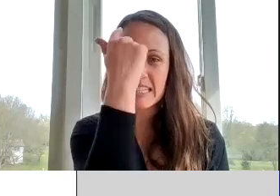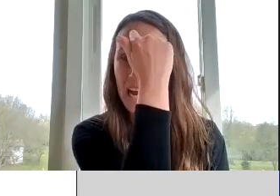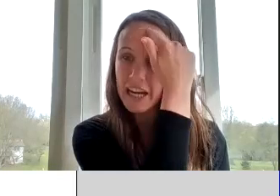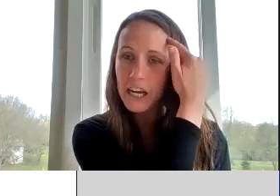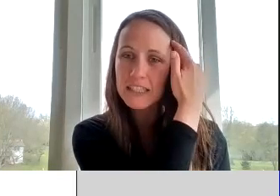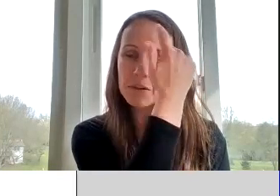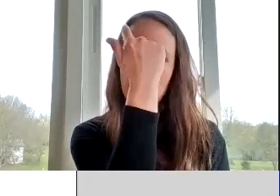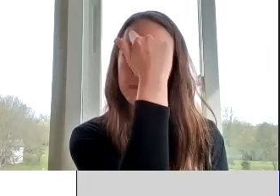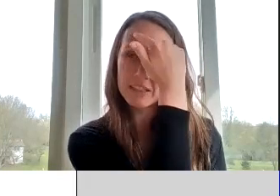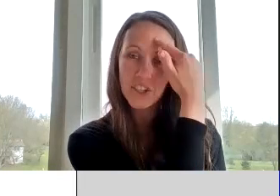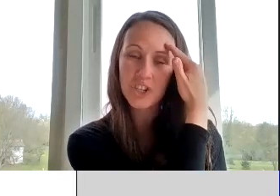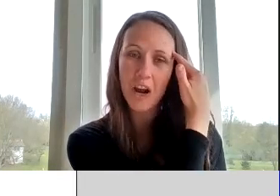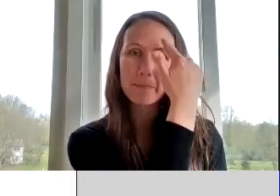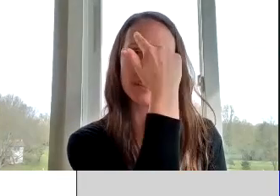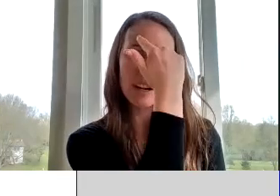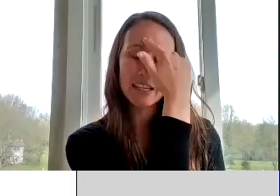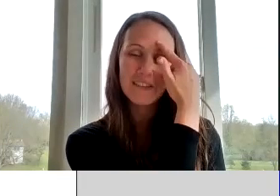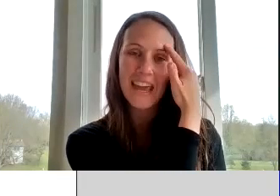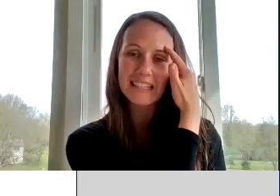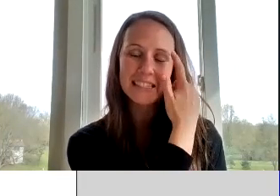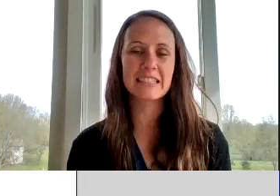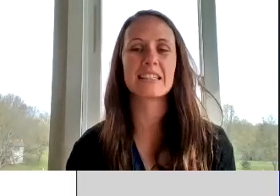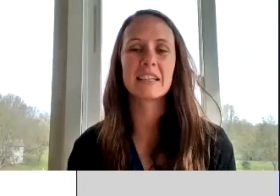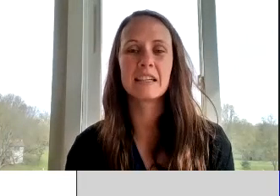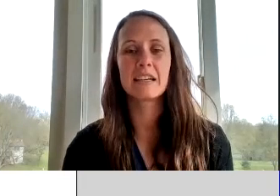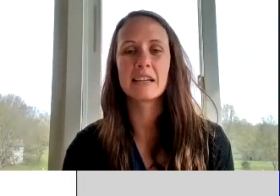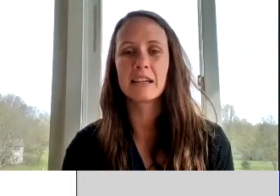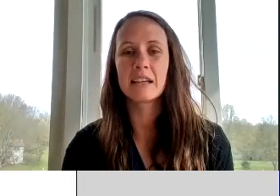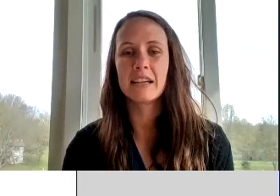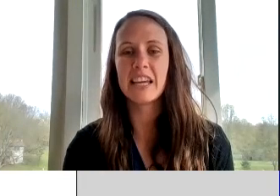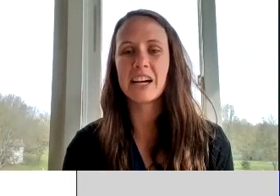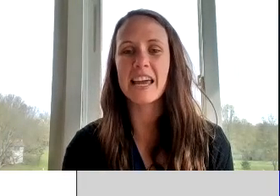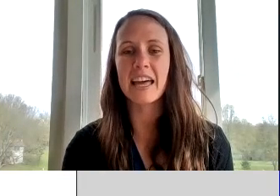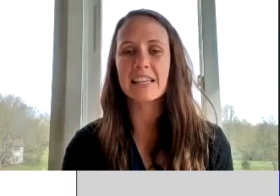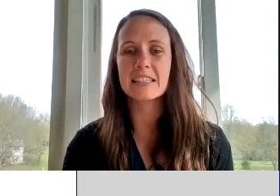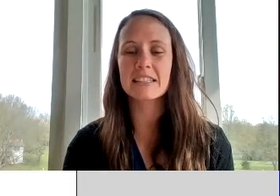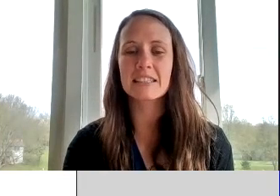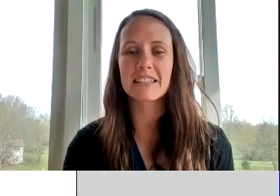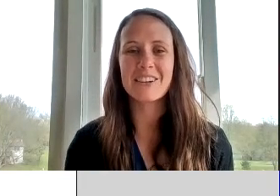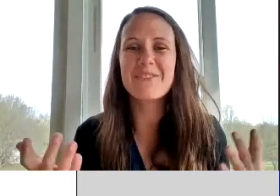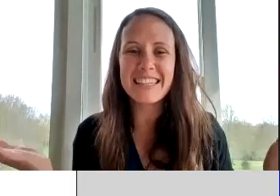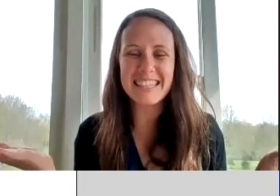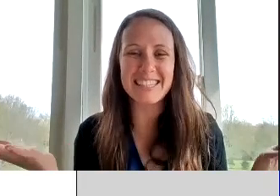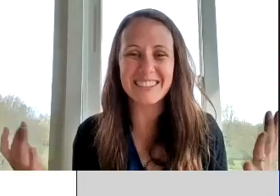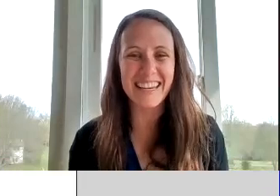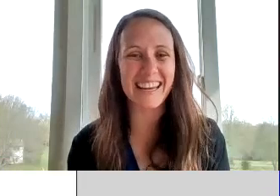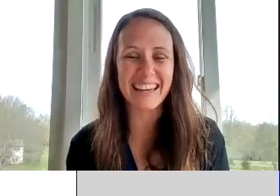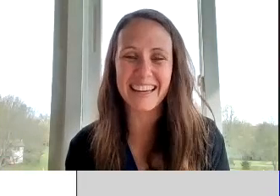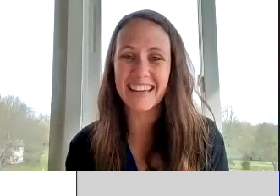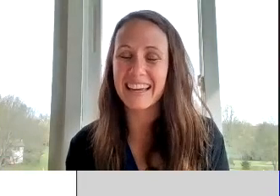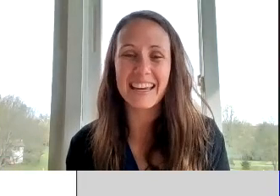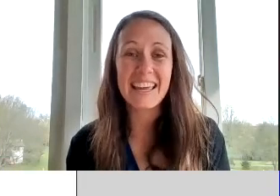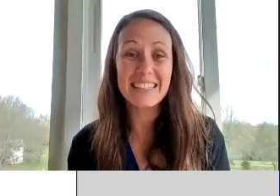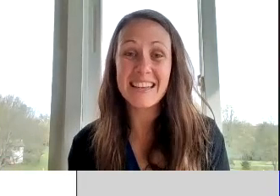Remember, the tiger is the one with the stripes on his face. Here he is. What's he